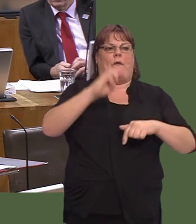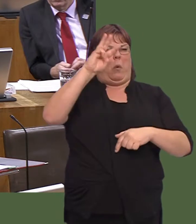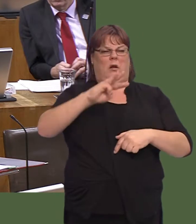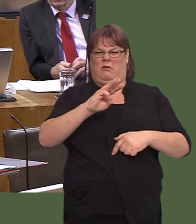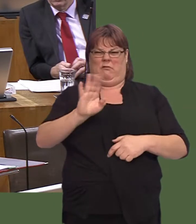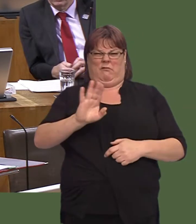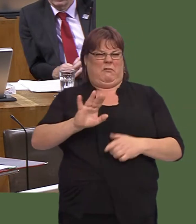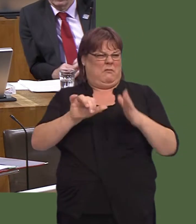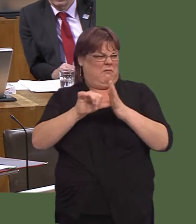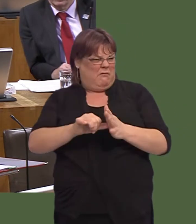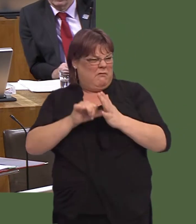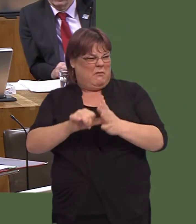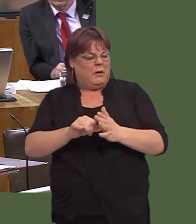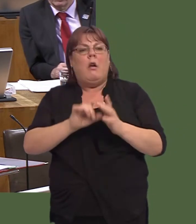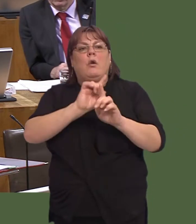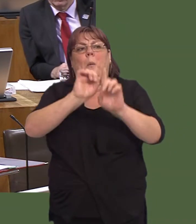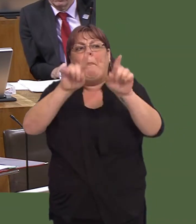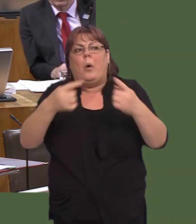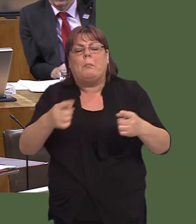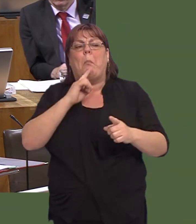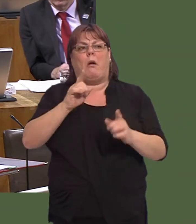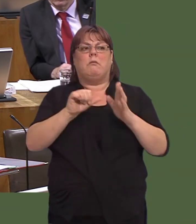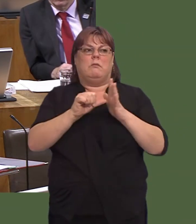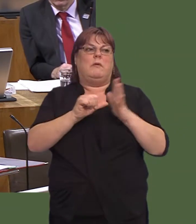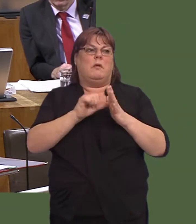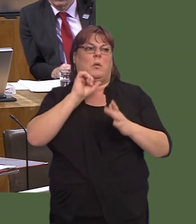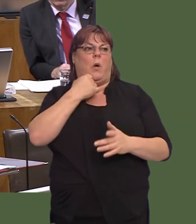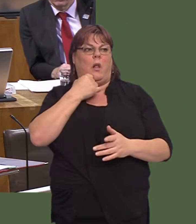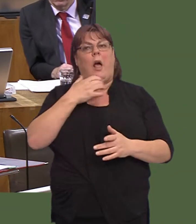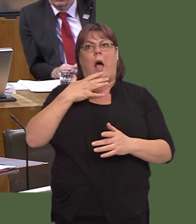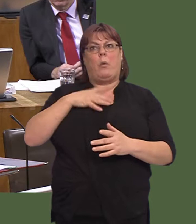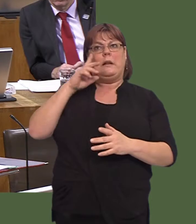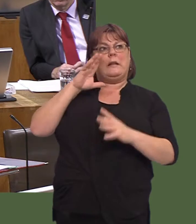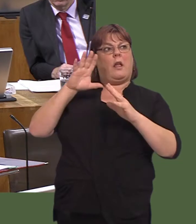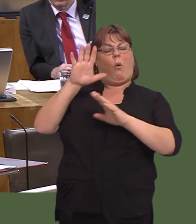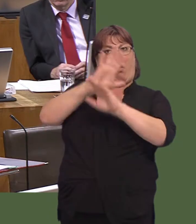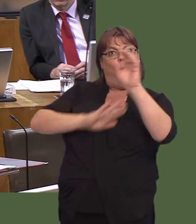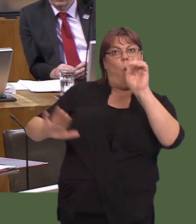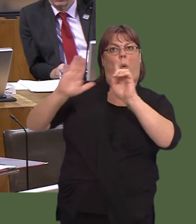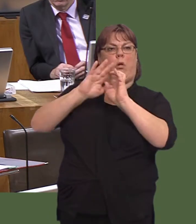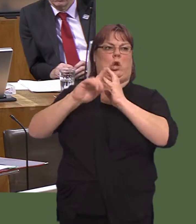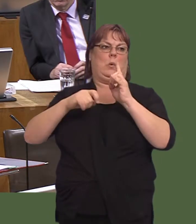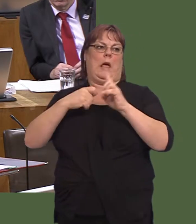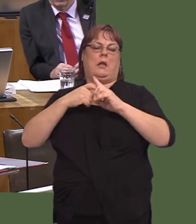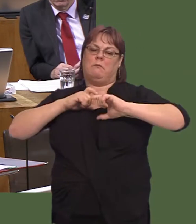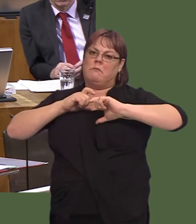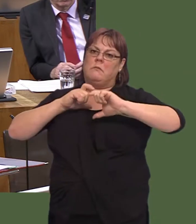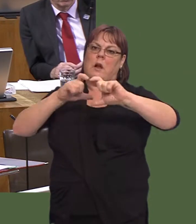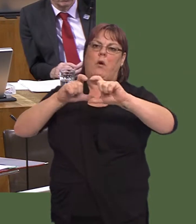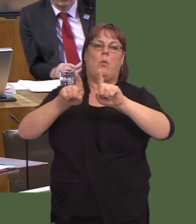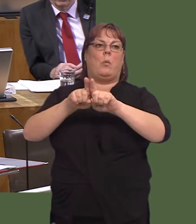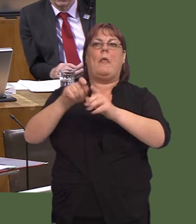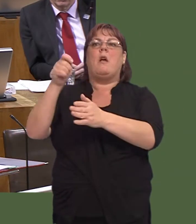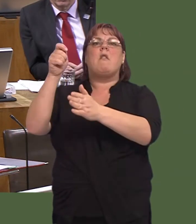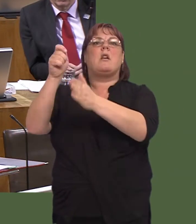more difficult. There's no question about that. It's more difficult. It's not impossible. It's certainly more difficult. I would like to see the UK as a whole remain in the